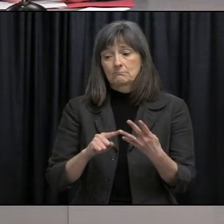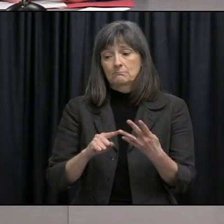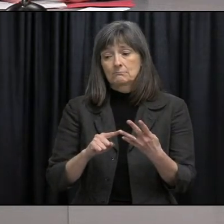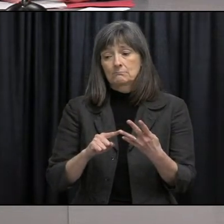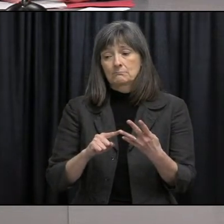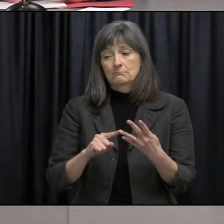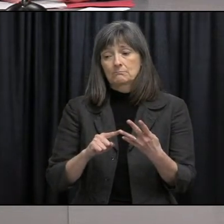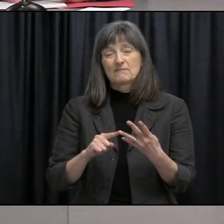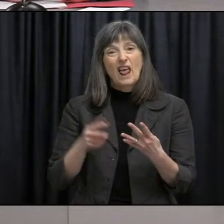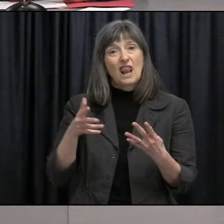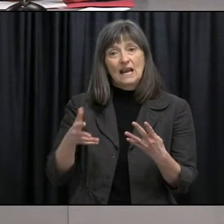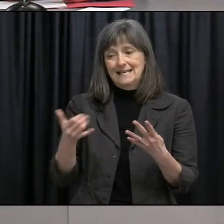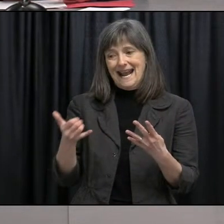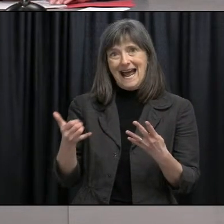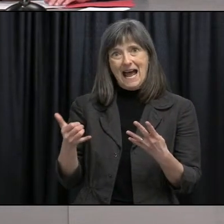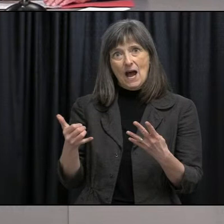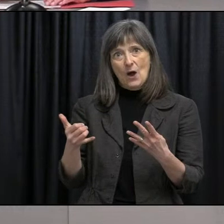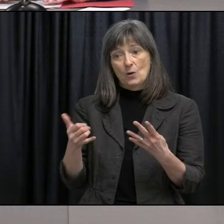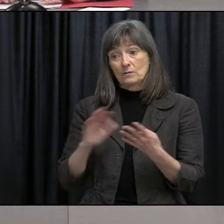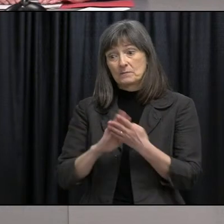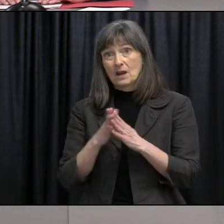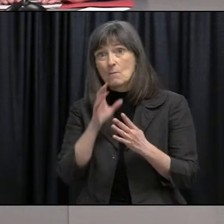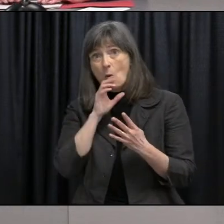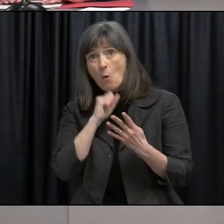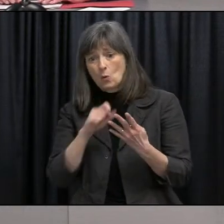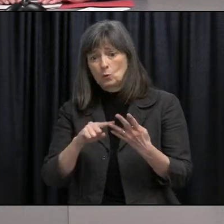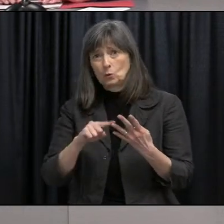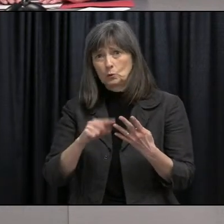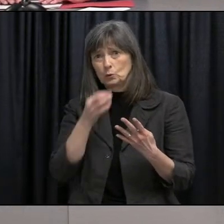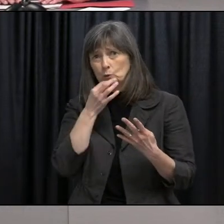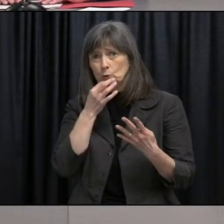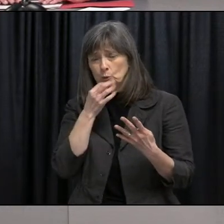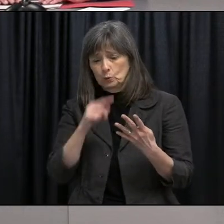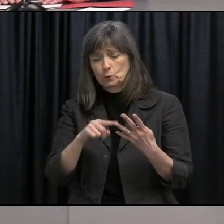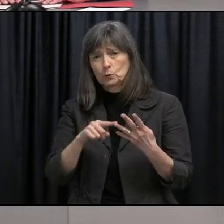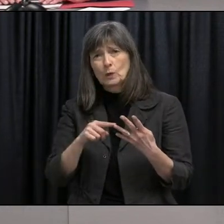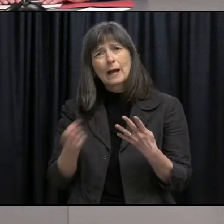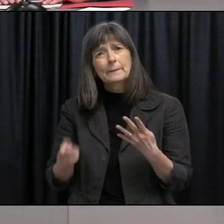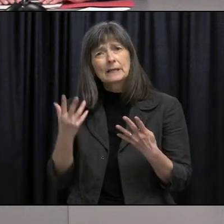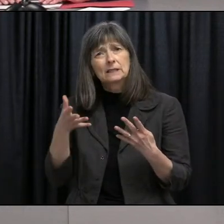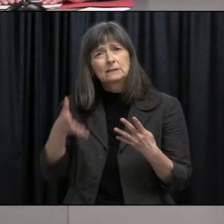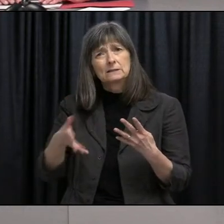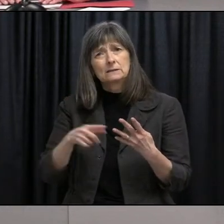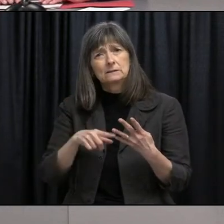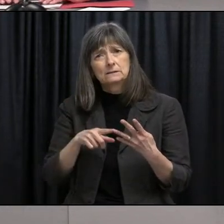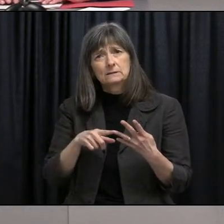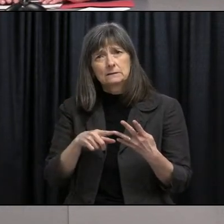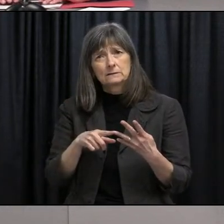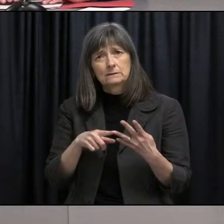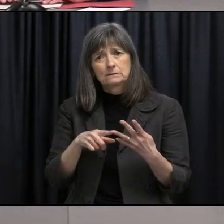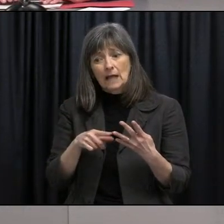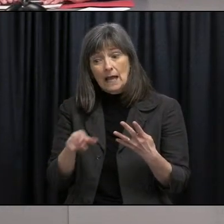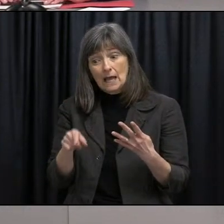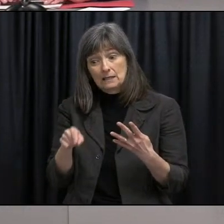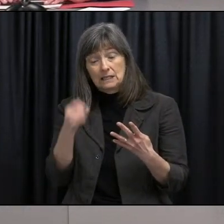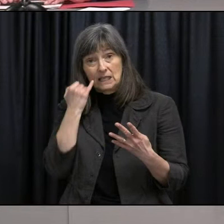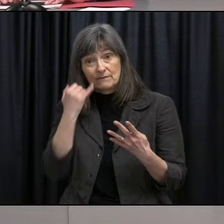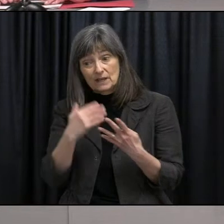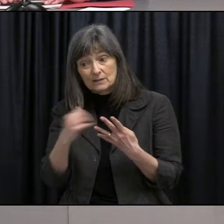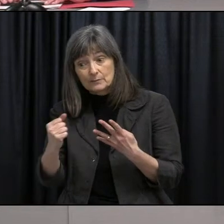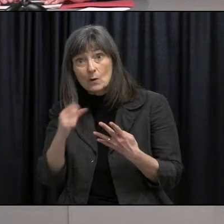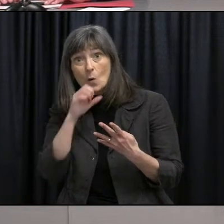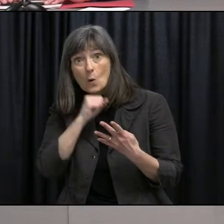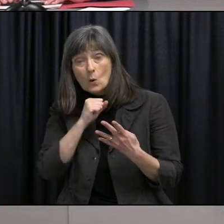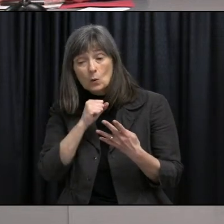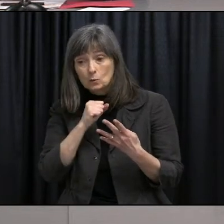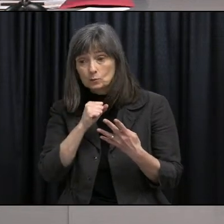are about to expire, or do you think may be about to expire? And are there any alternatives being planned to not